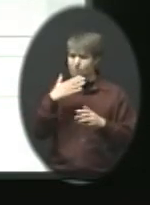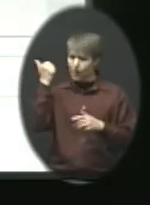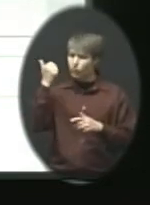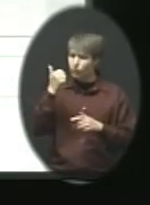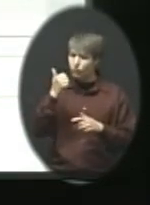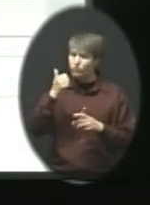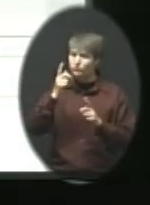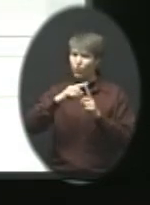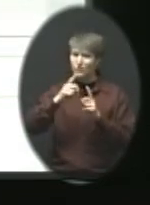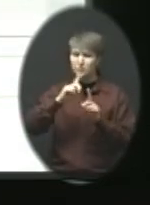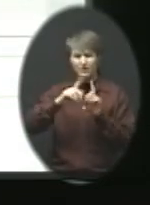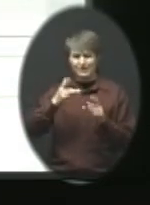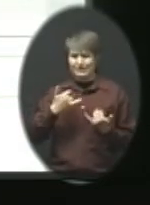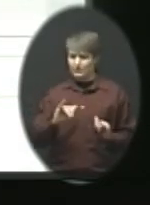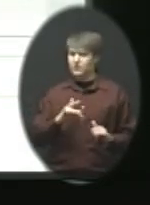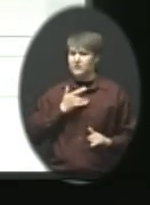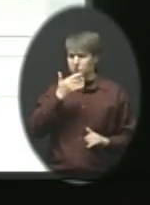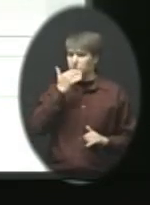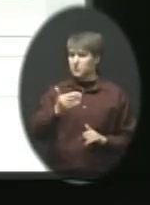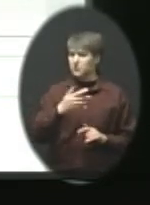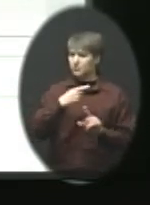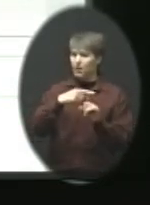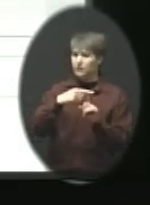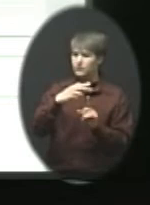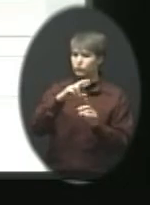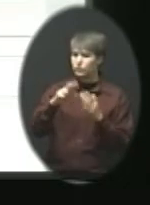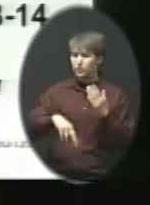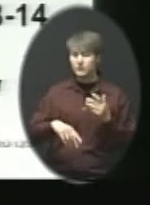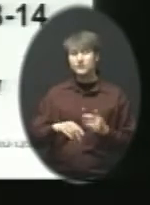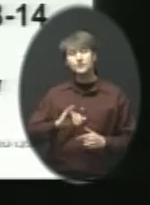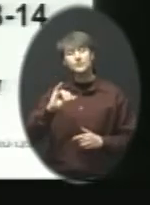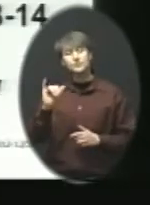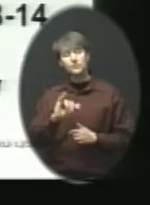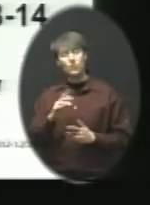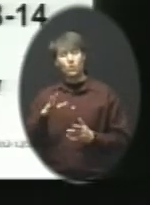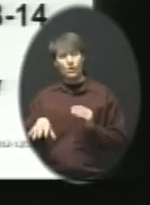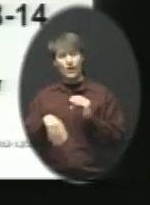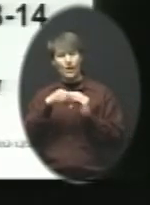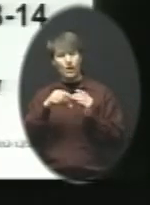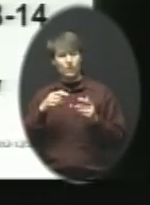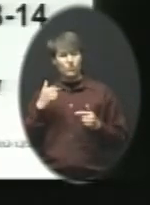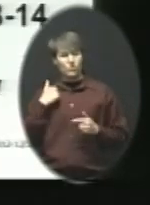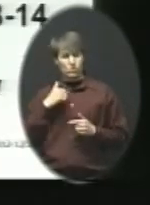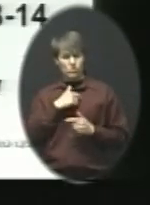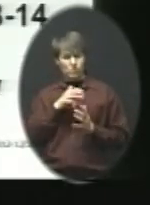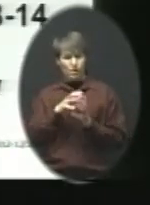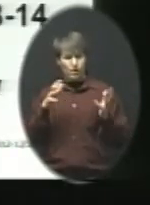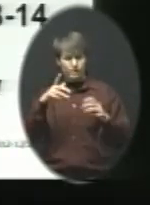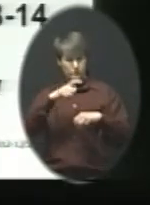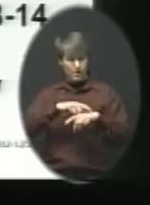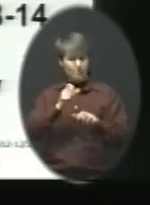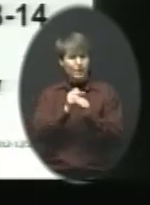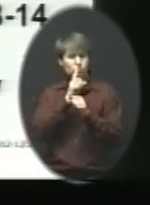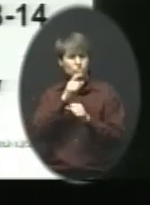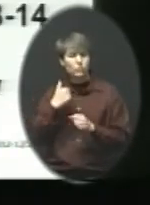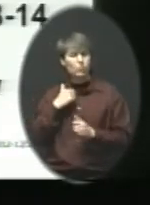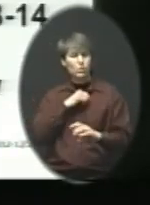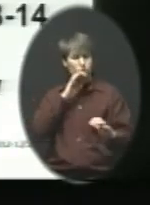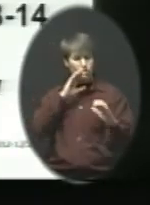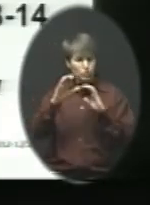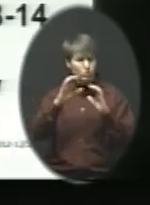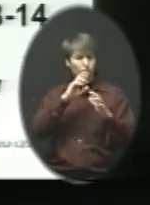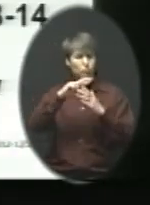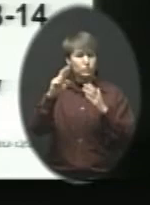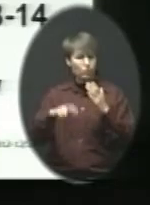good about these positive results. And in conclusion, I would add that we're very much spending time in making sure we communicate the results of